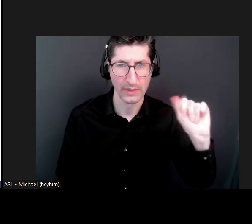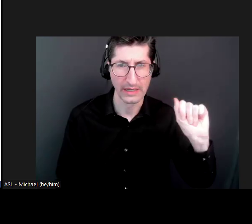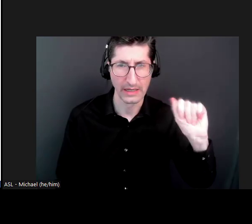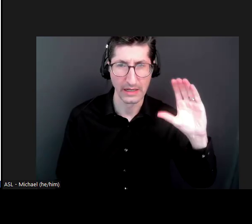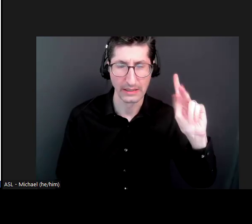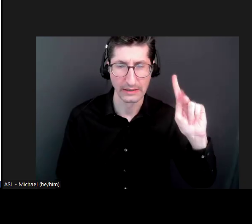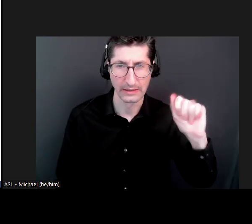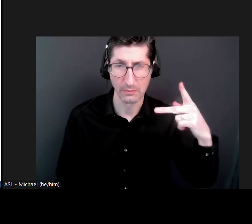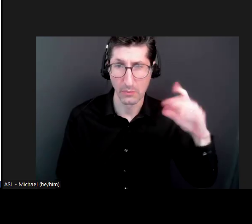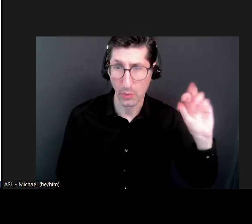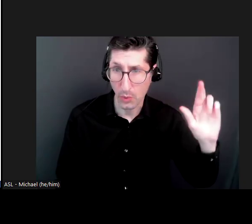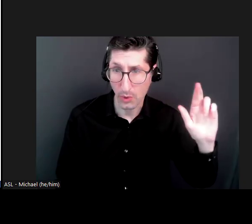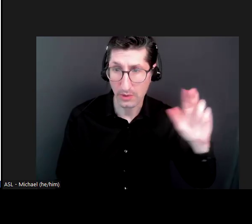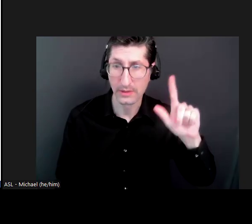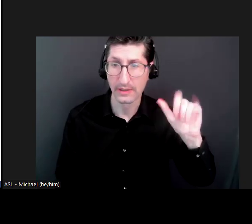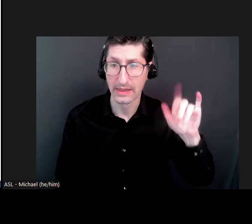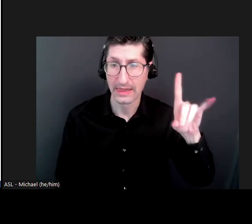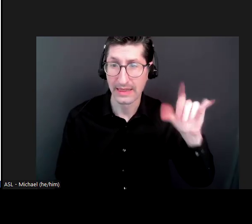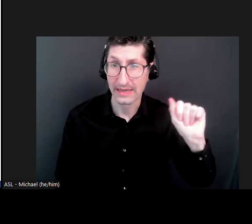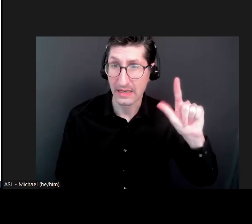Lydia Lowe. Here.